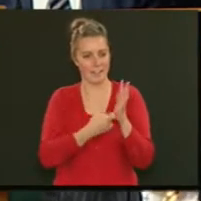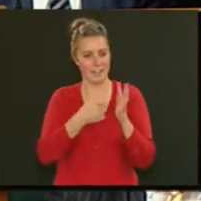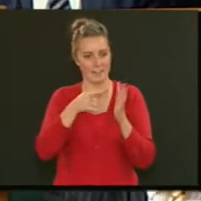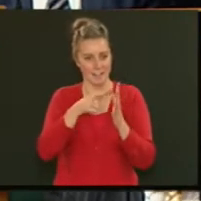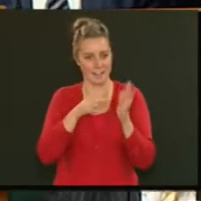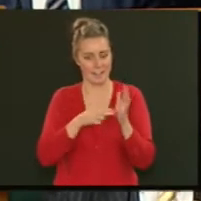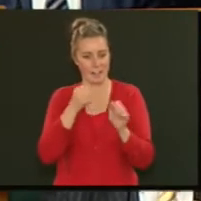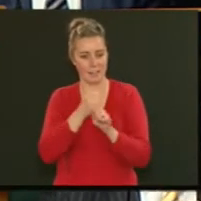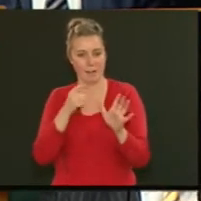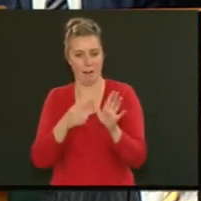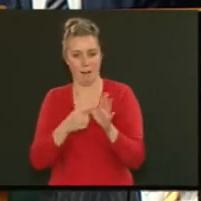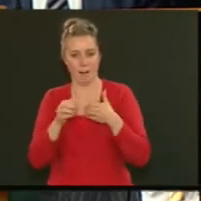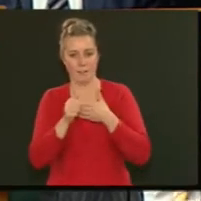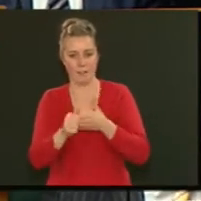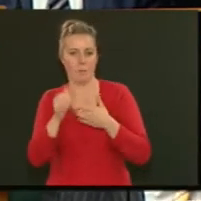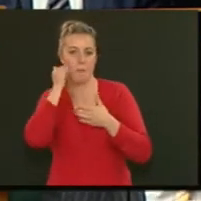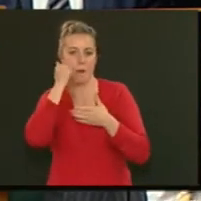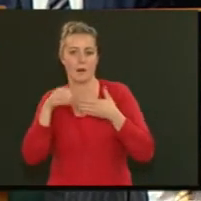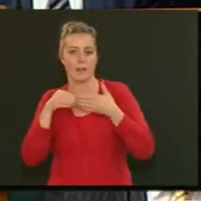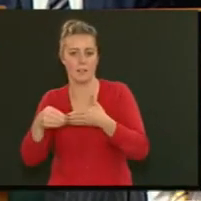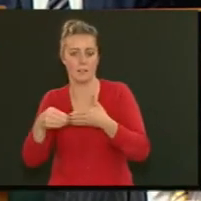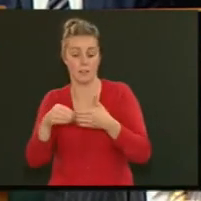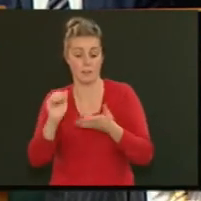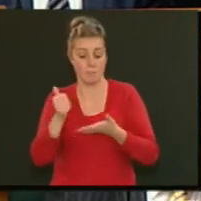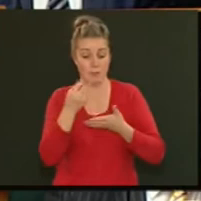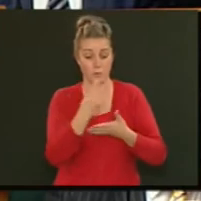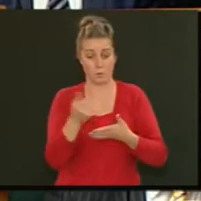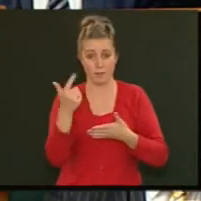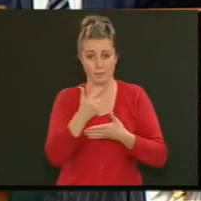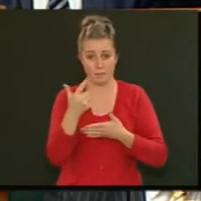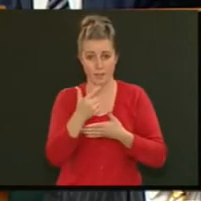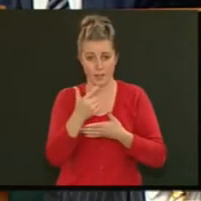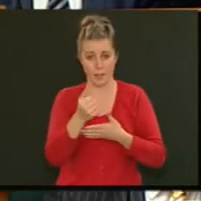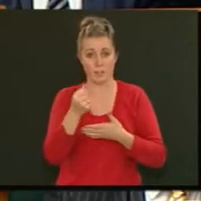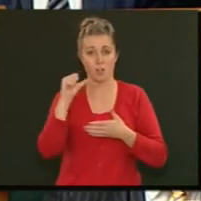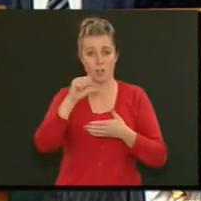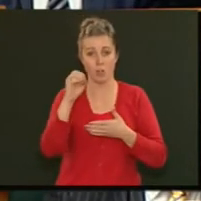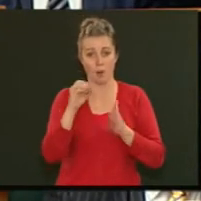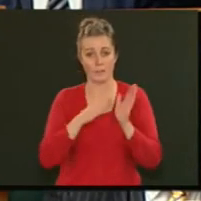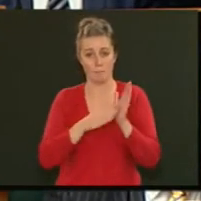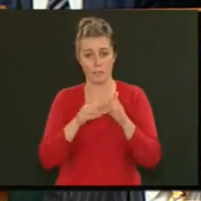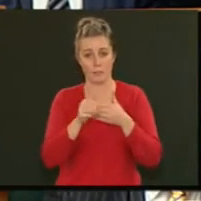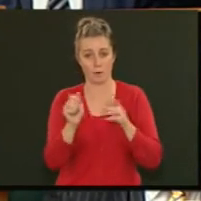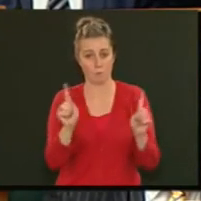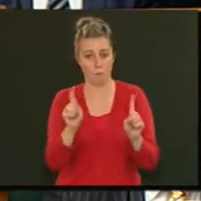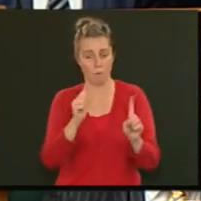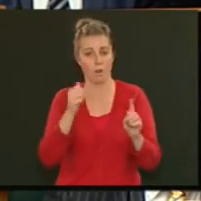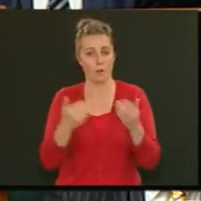Level. Budget 2017 contains $93 million in new Māori development